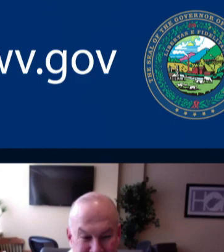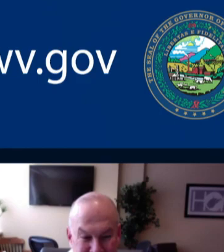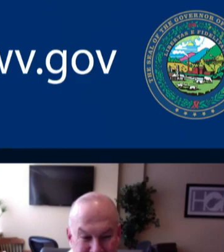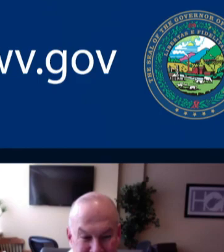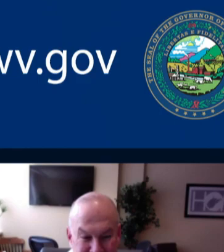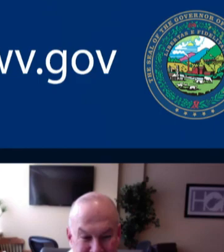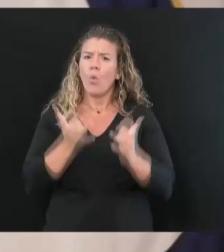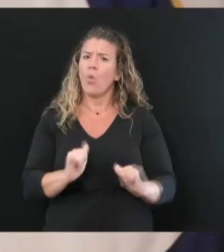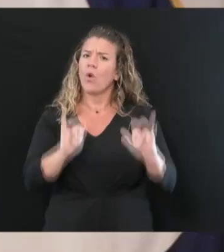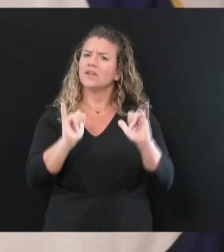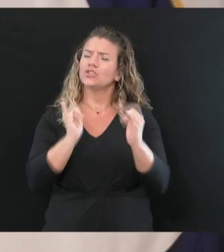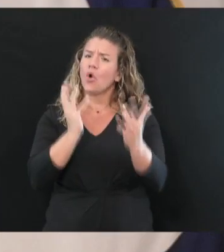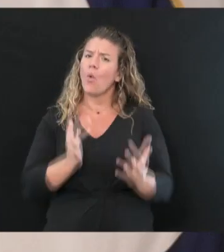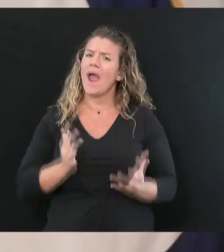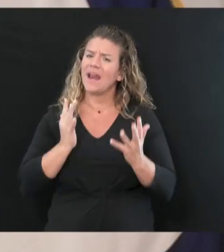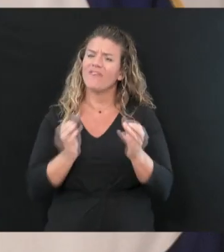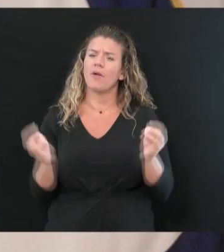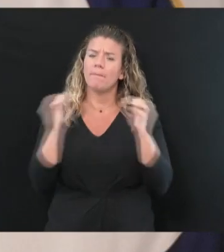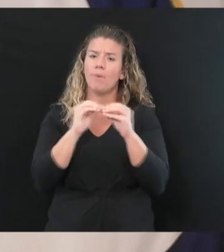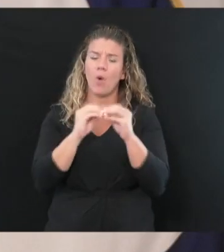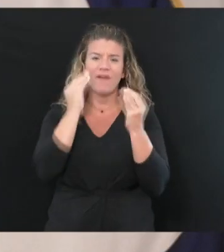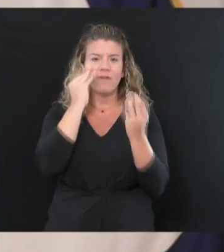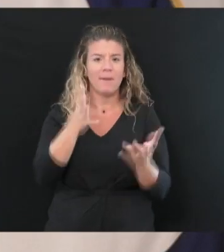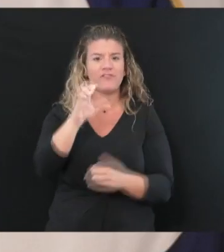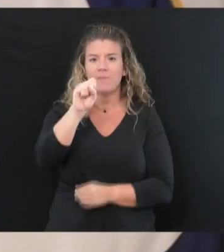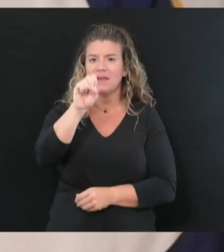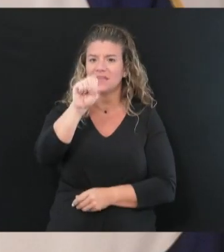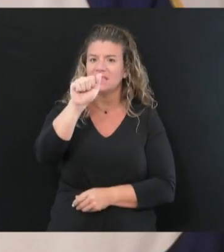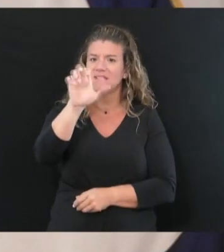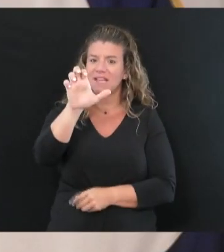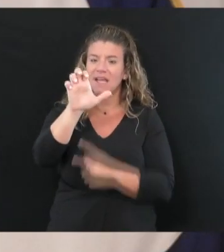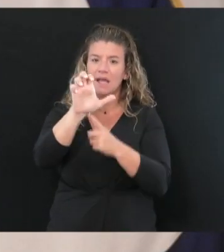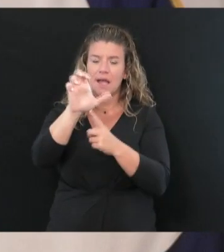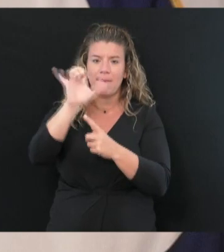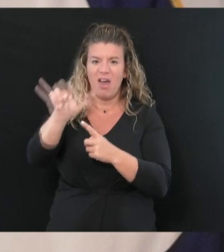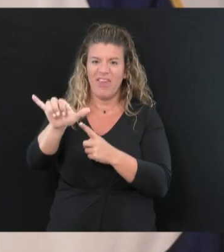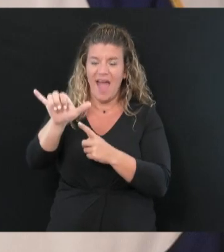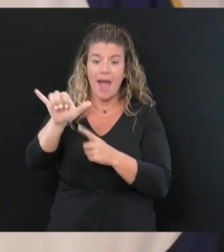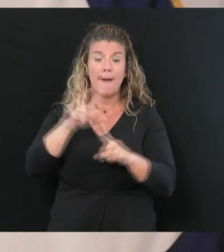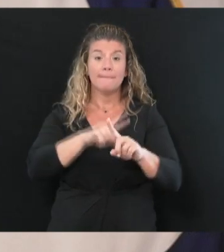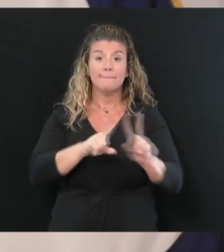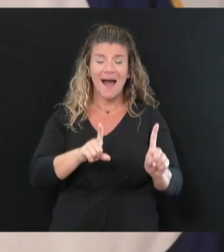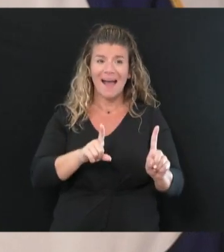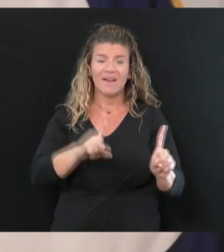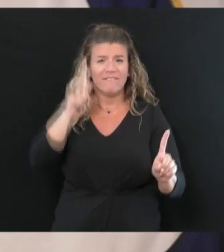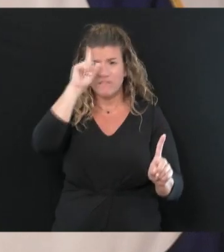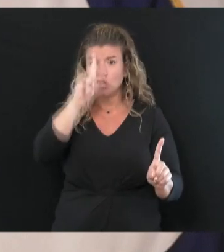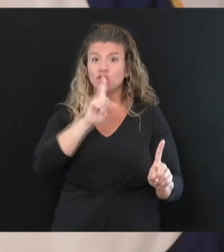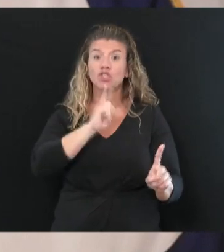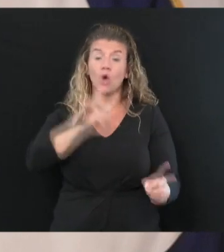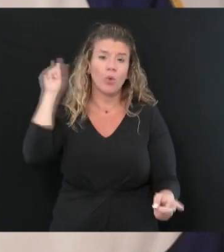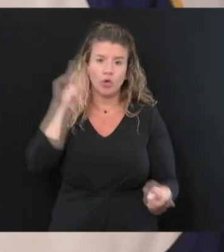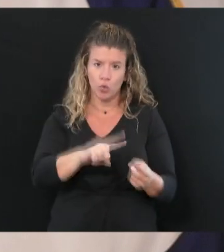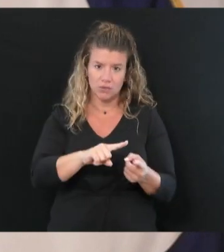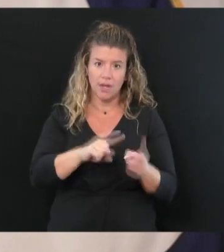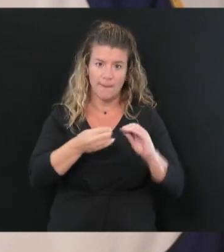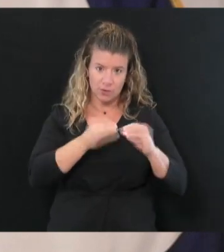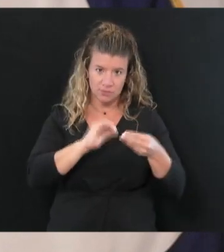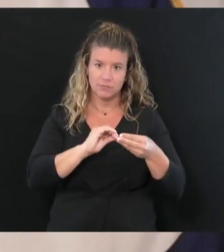We're still waiting on additional information from the SSAC, but they'll absolutely be reduced in crowds, and they'll